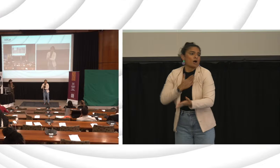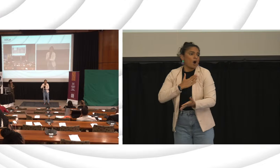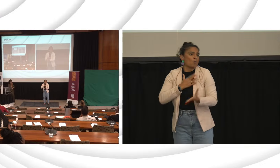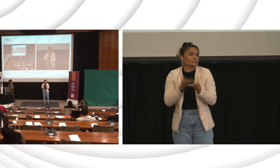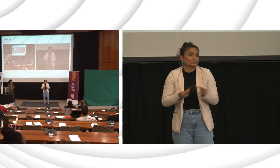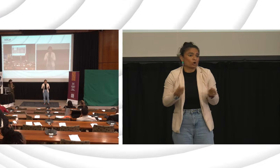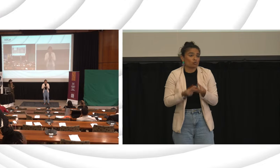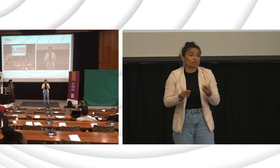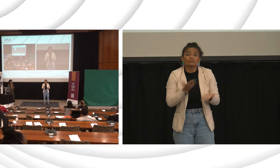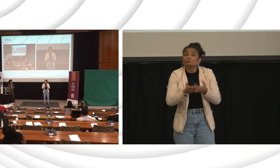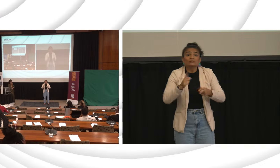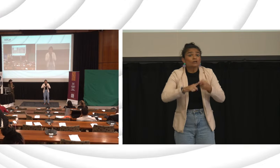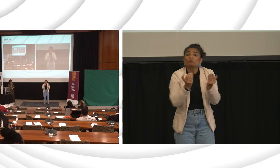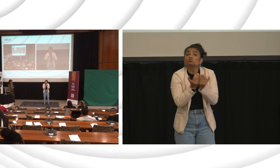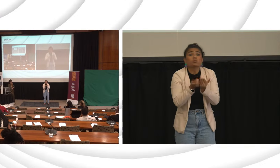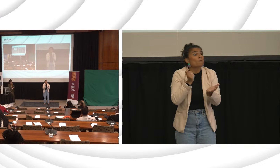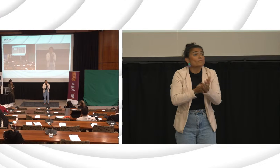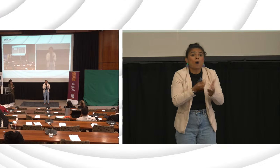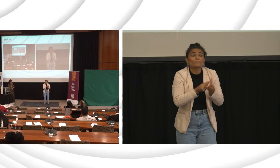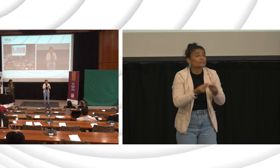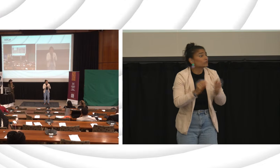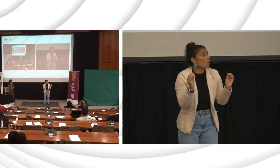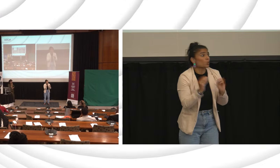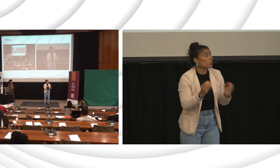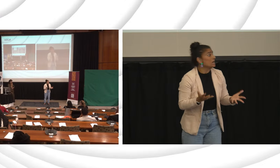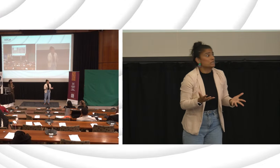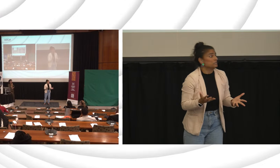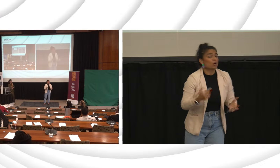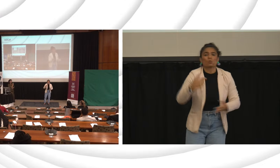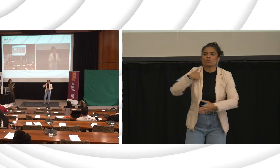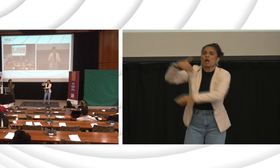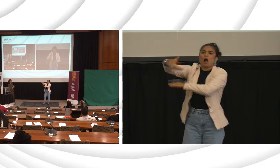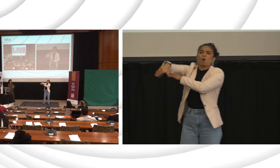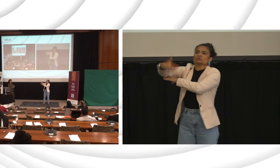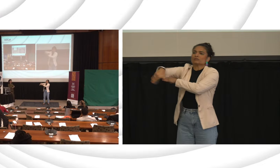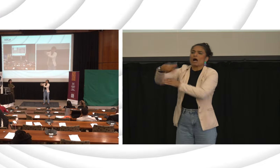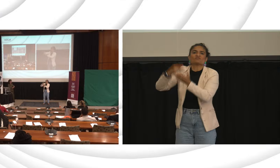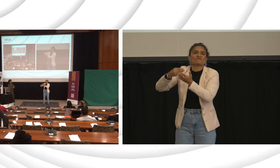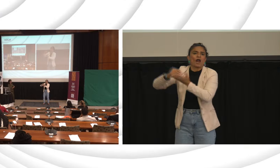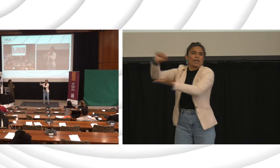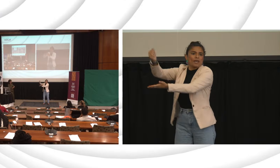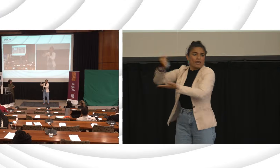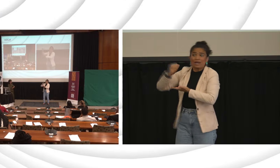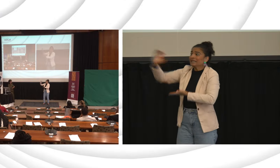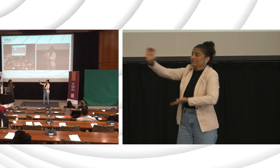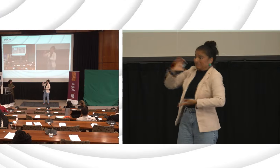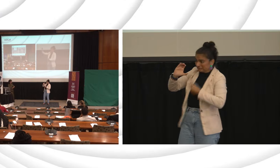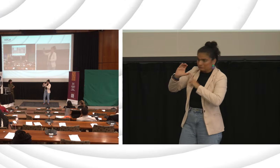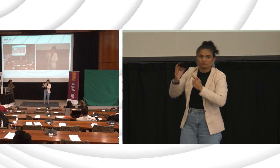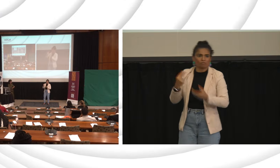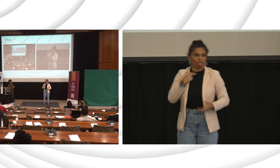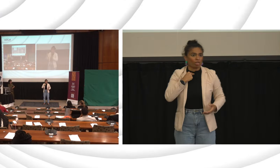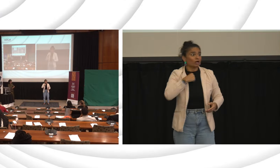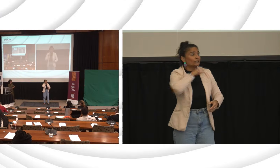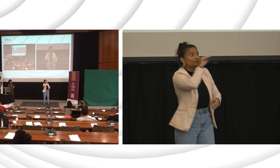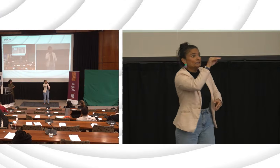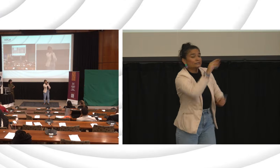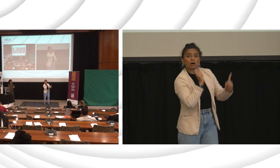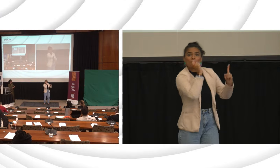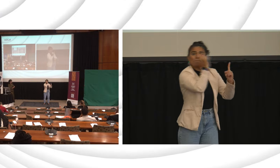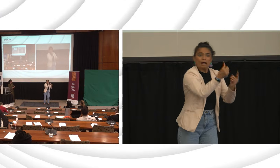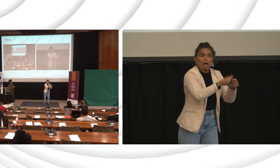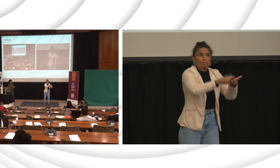projects. It really depends on what the school pays for, and then we can give them the material that they pay for. When we get funding